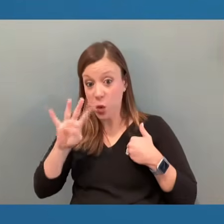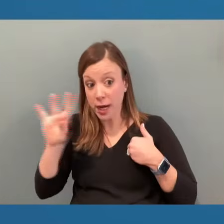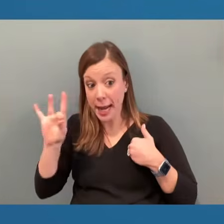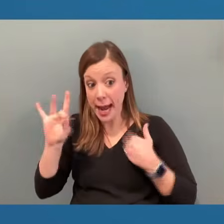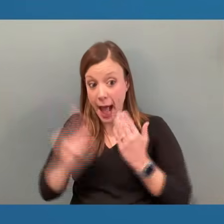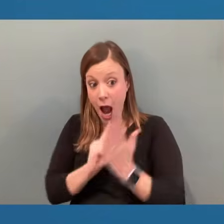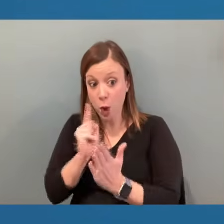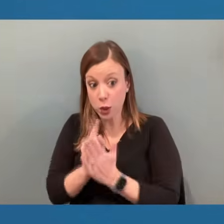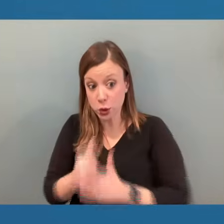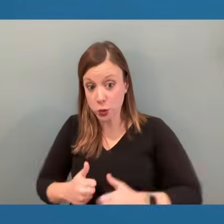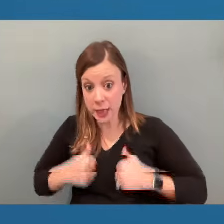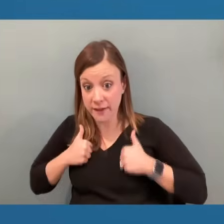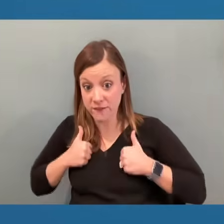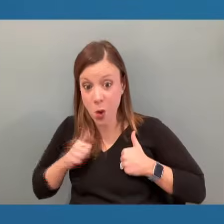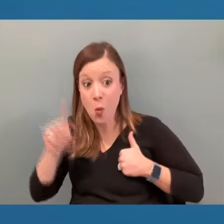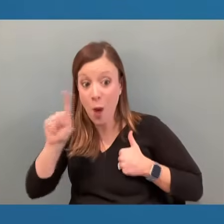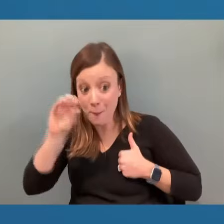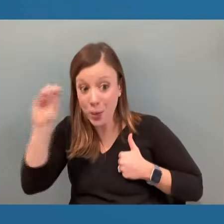of survival.